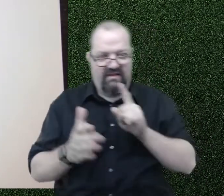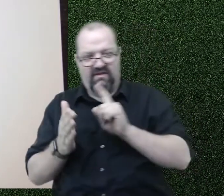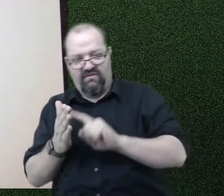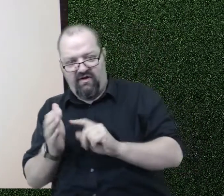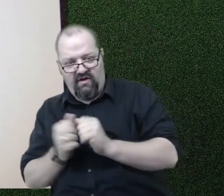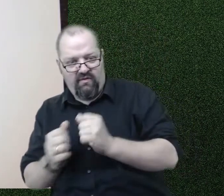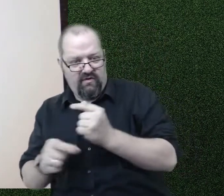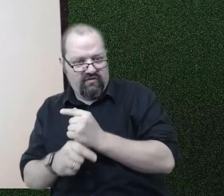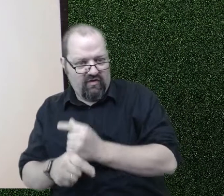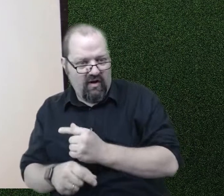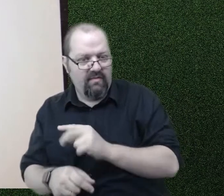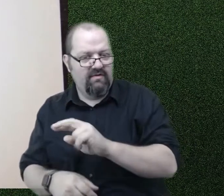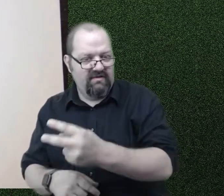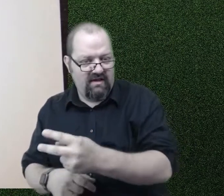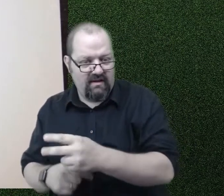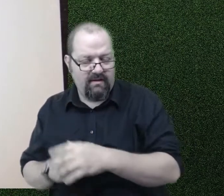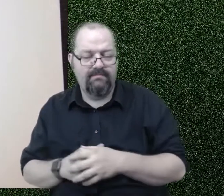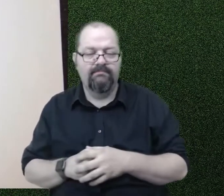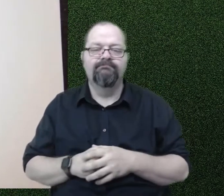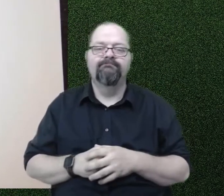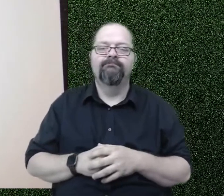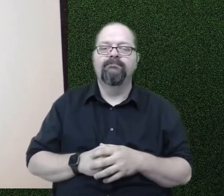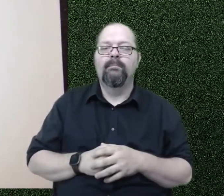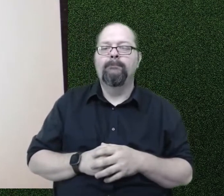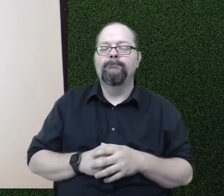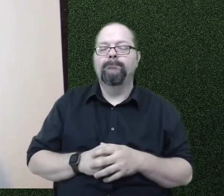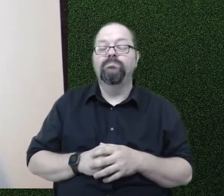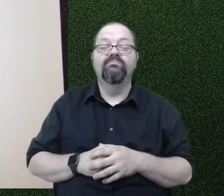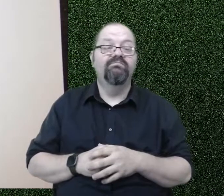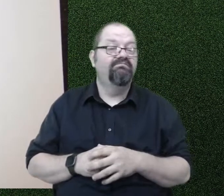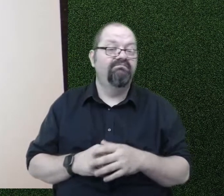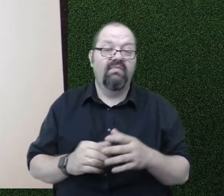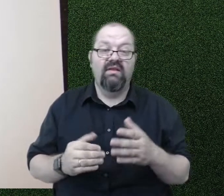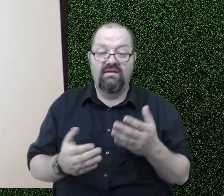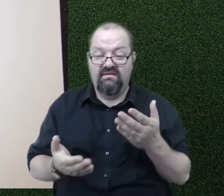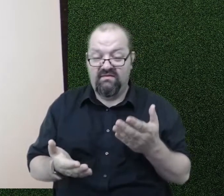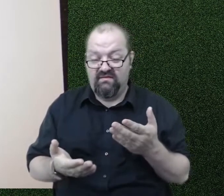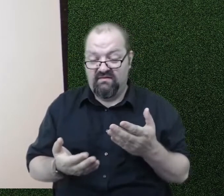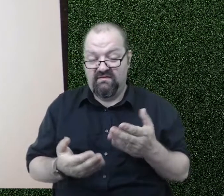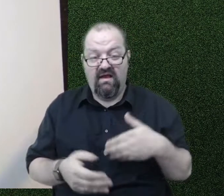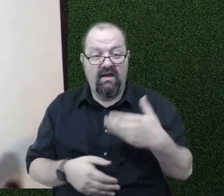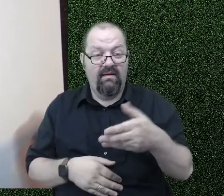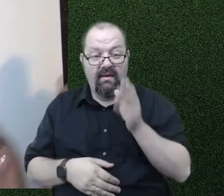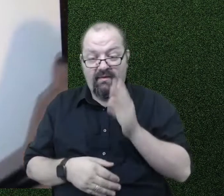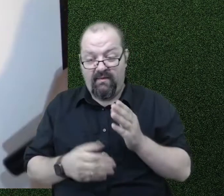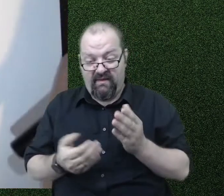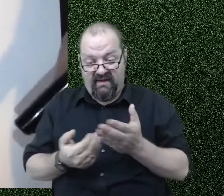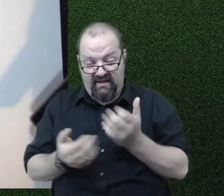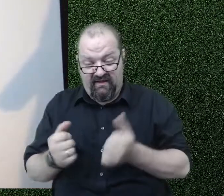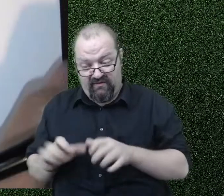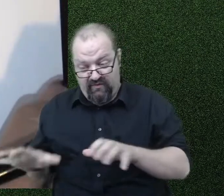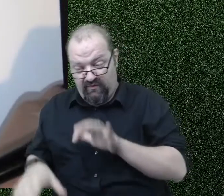might be easier to take one direction than another based on the information that's given.